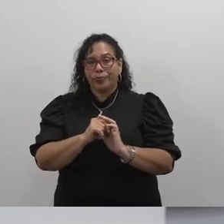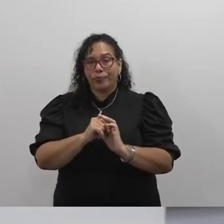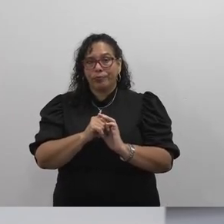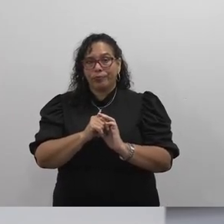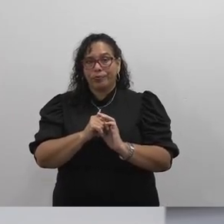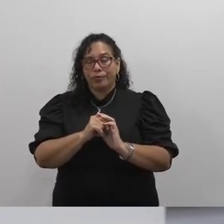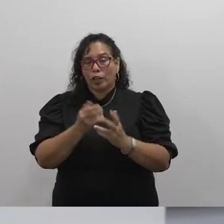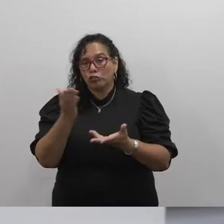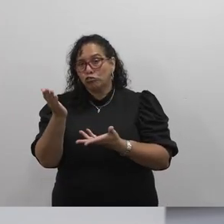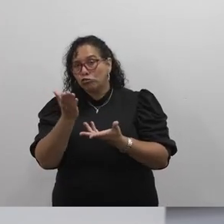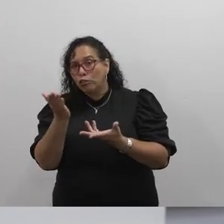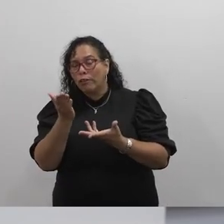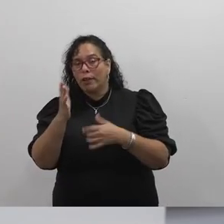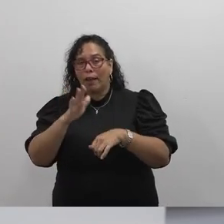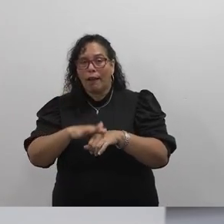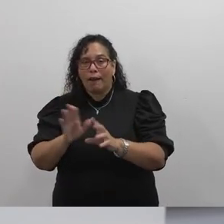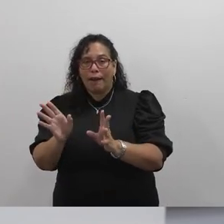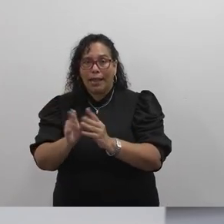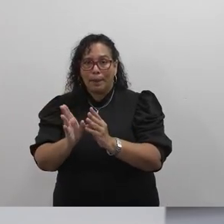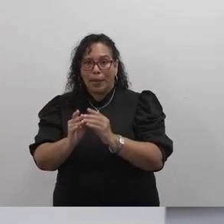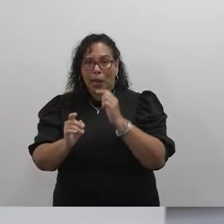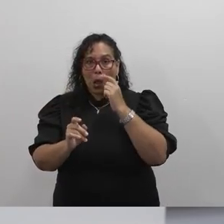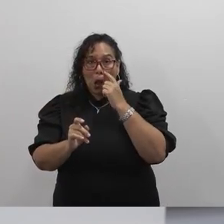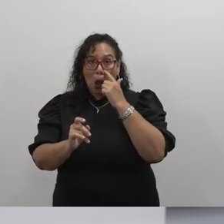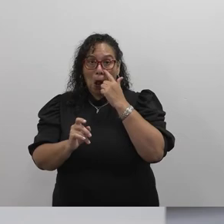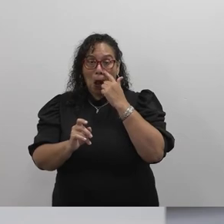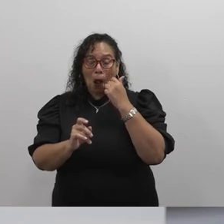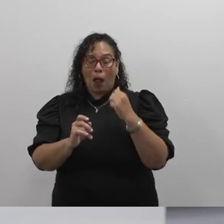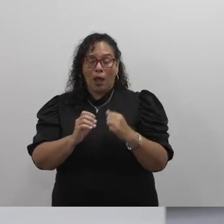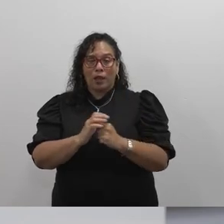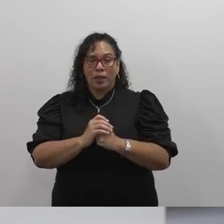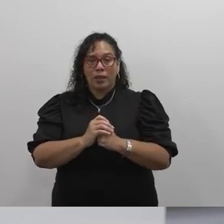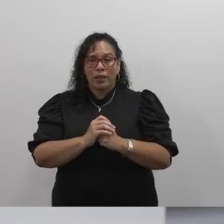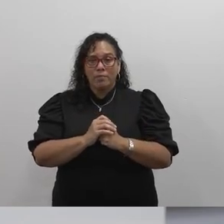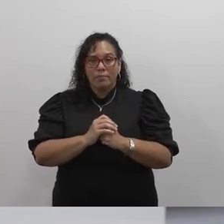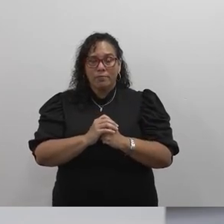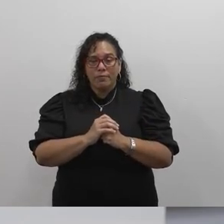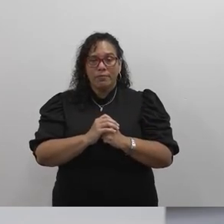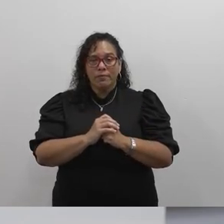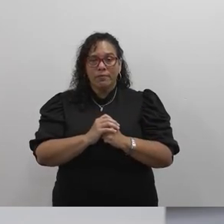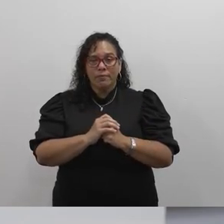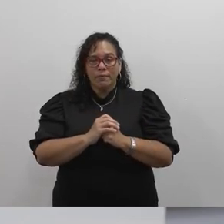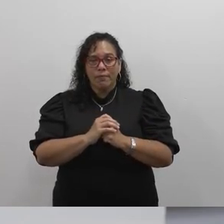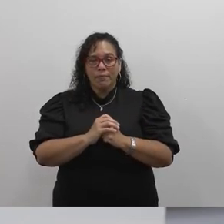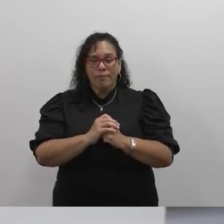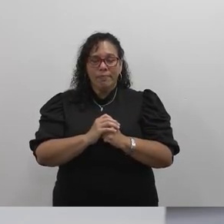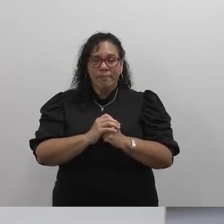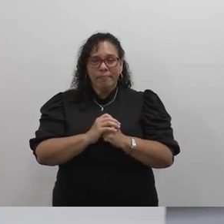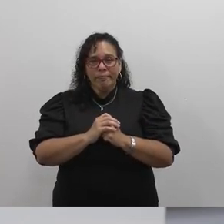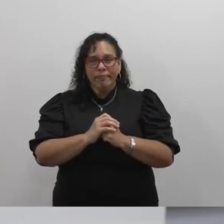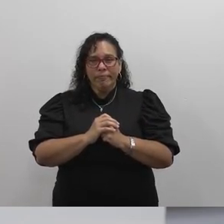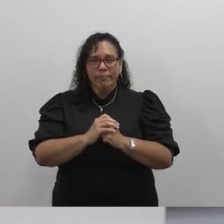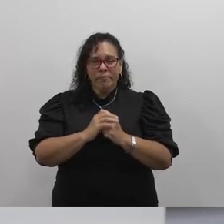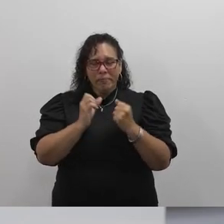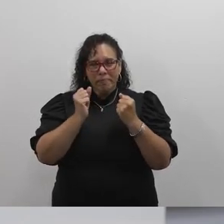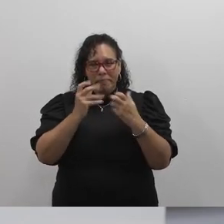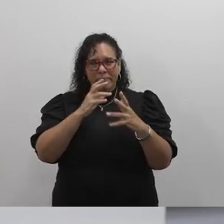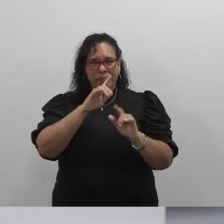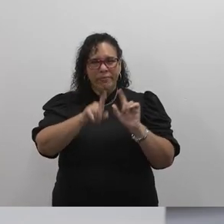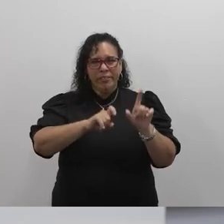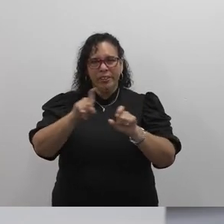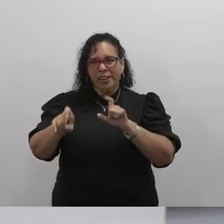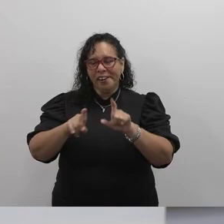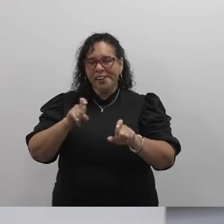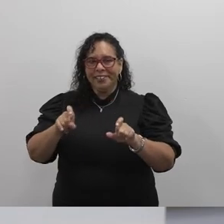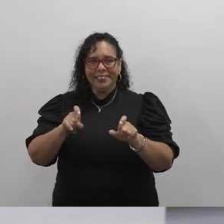serving on a committee. And as I think about it, I'm thinking, well, we have a lot of questions that we bring up